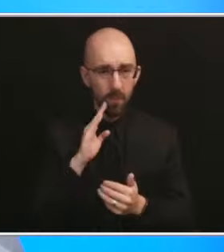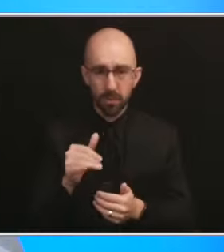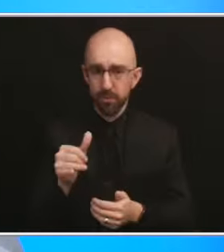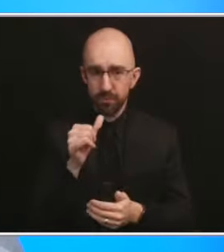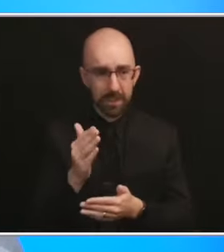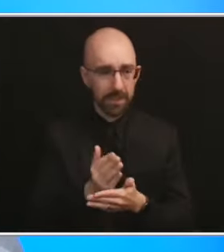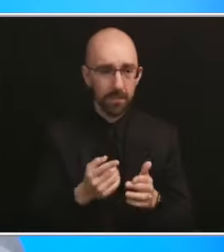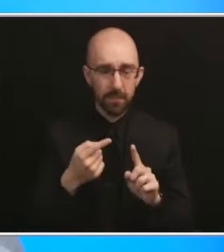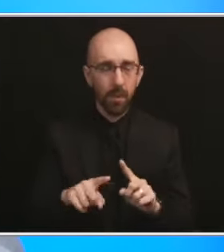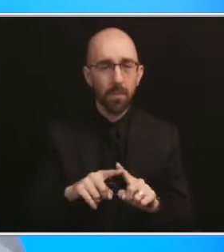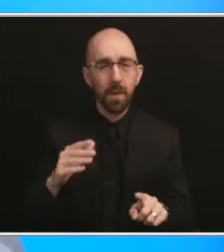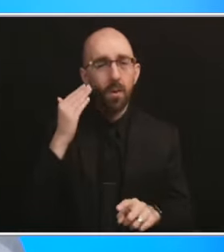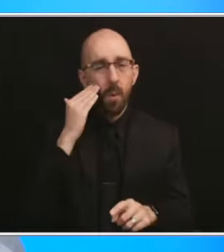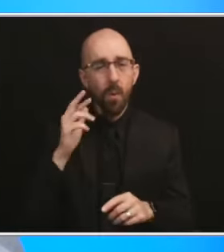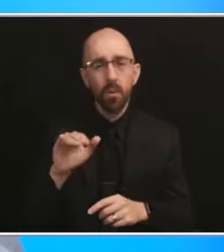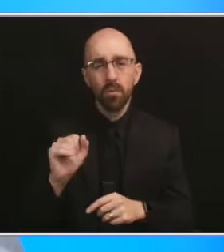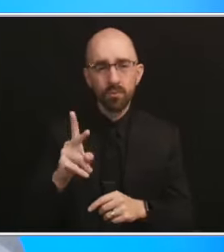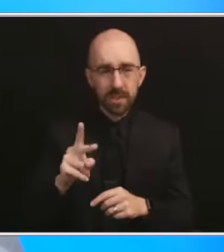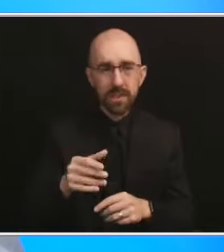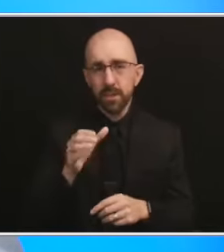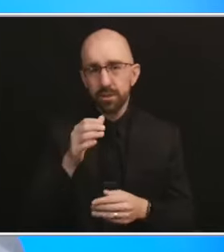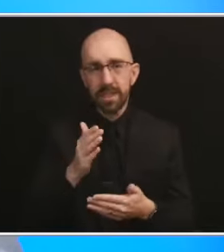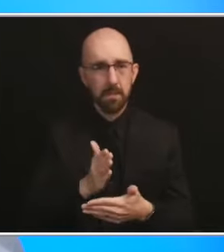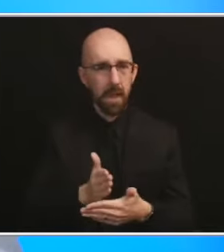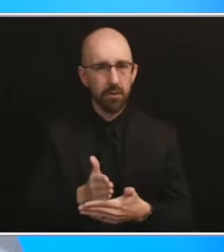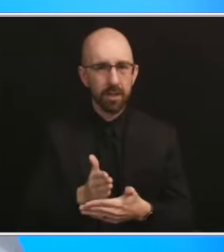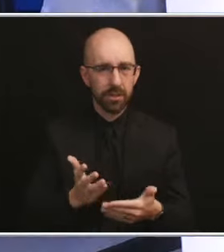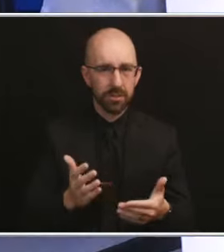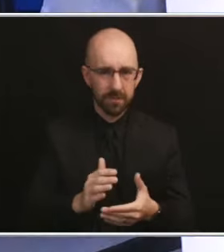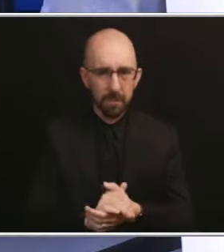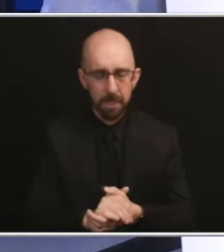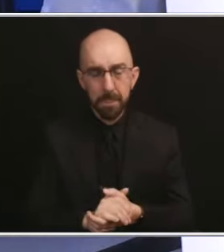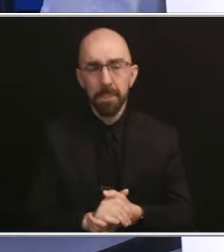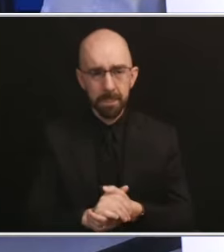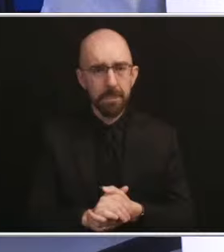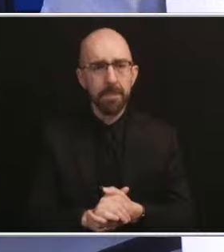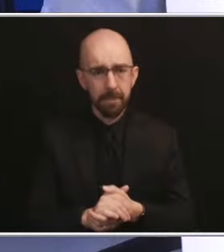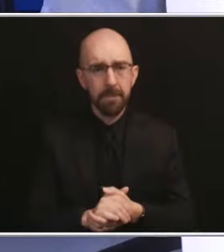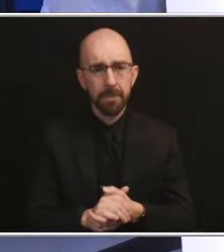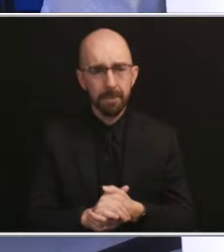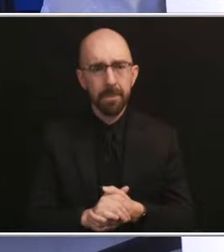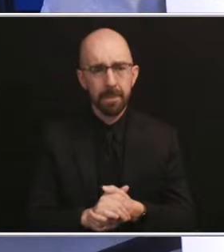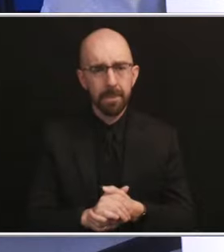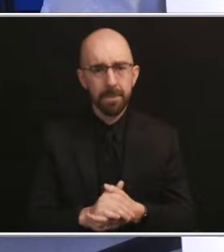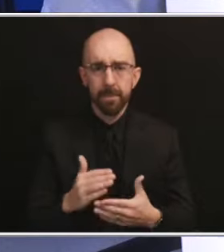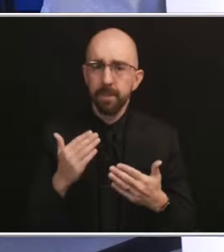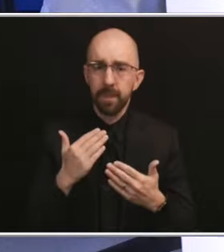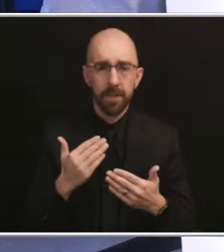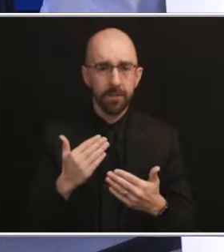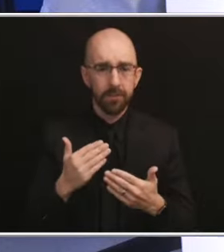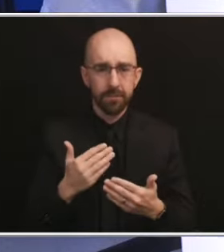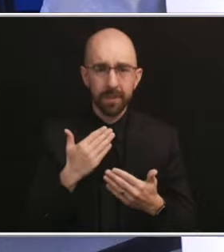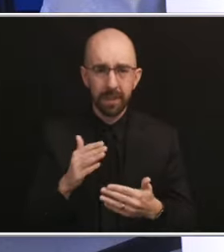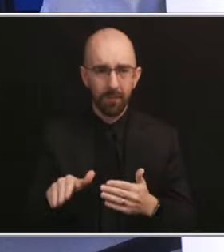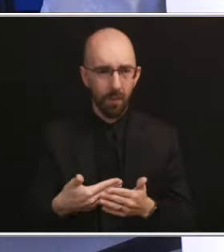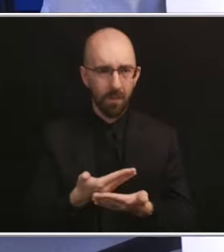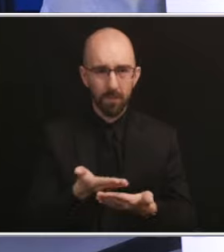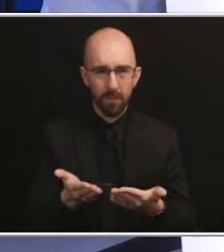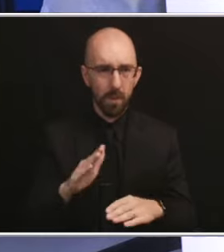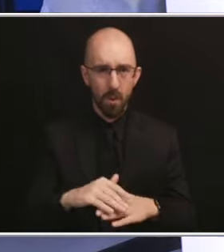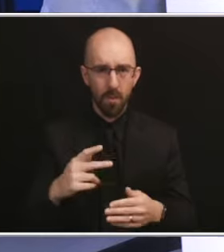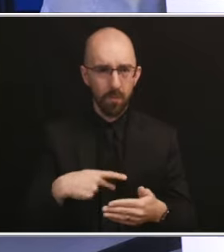know the risk and drink in moderation is what I'd love to say. Thank you. Thanks all of y'all for being on the program, but